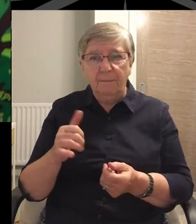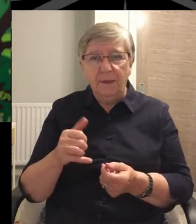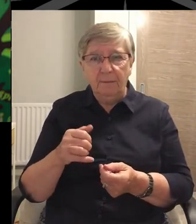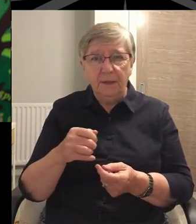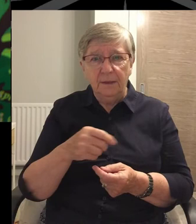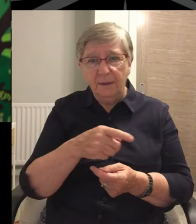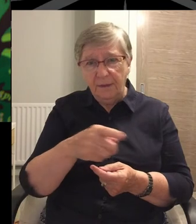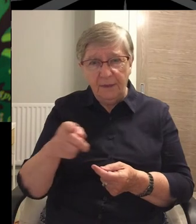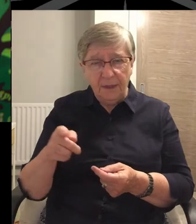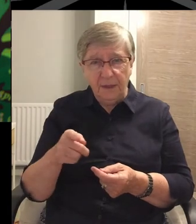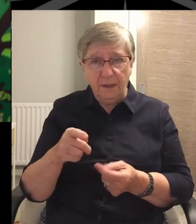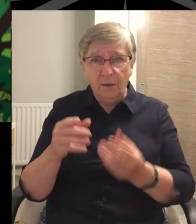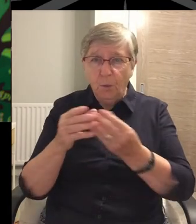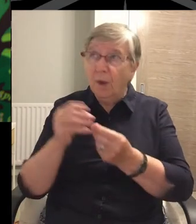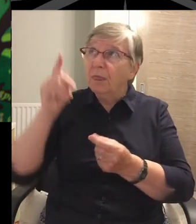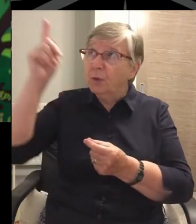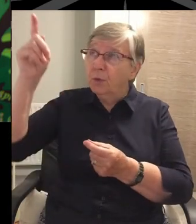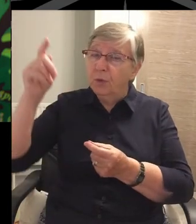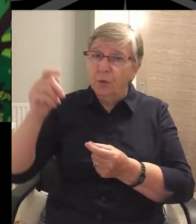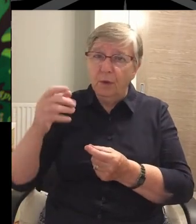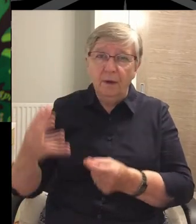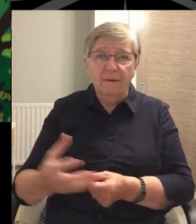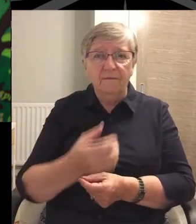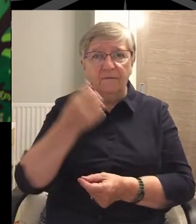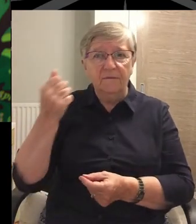might they through you find